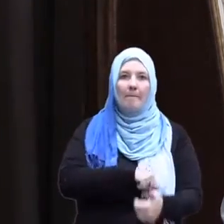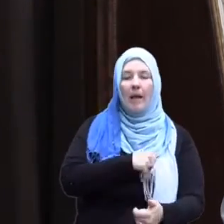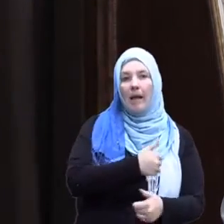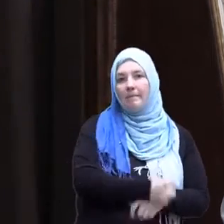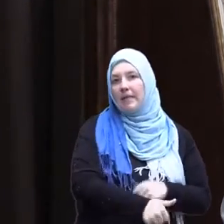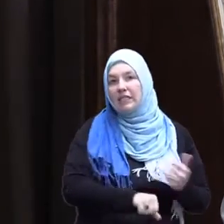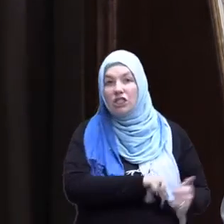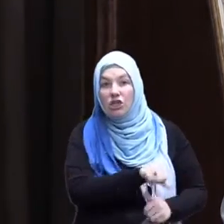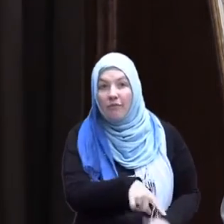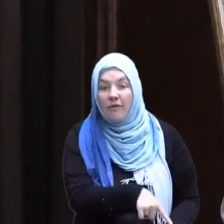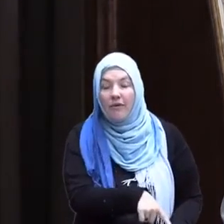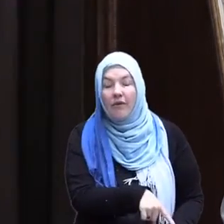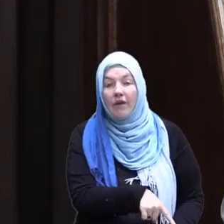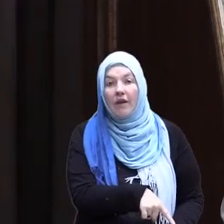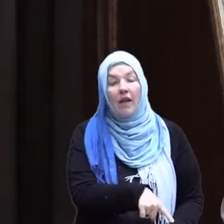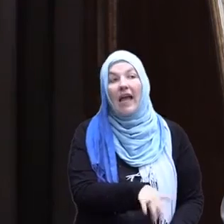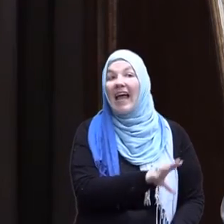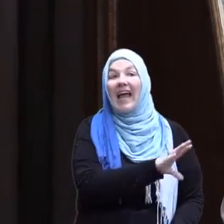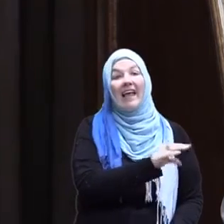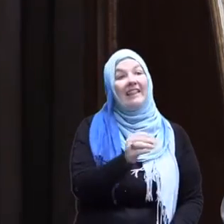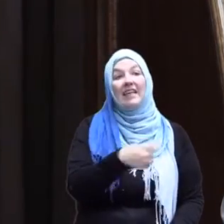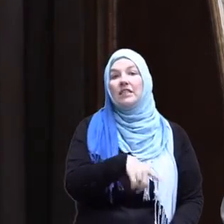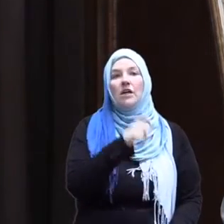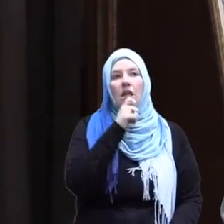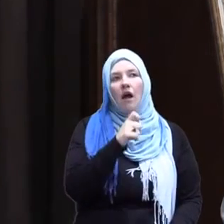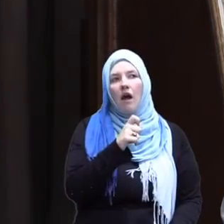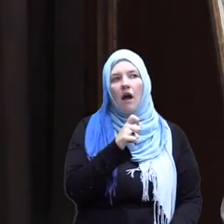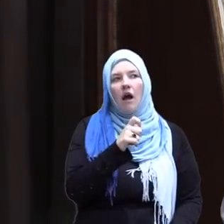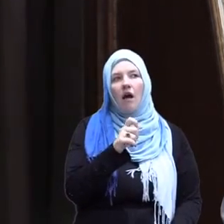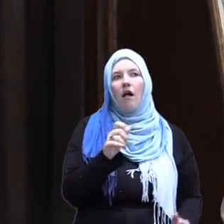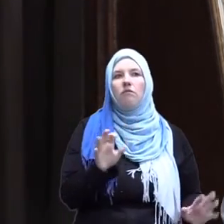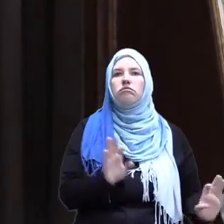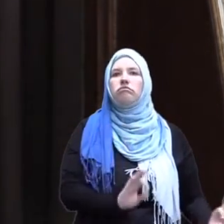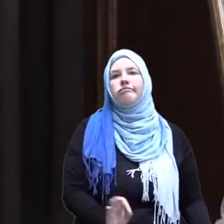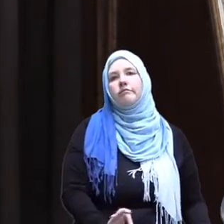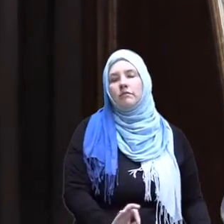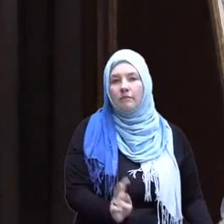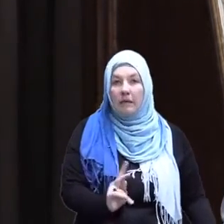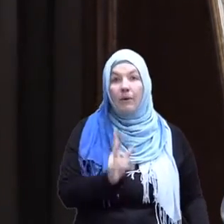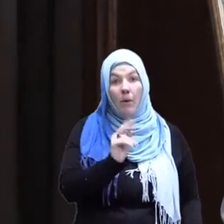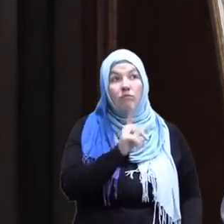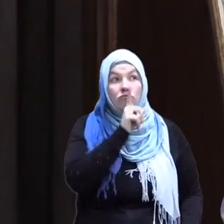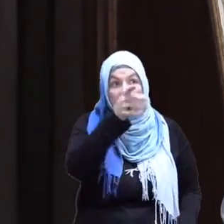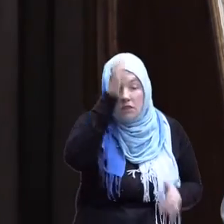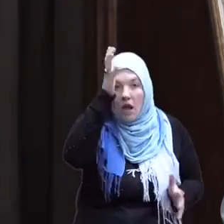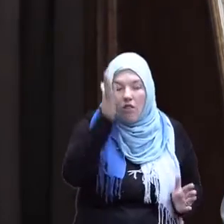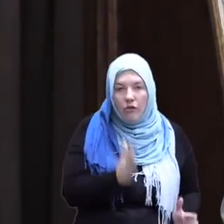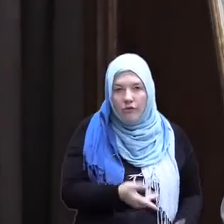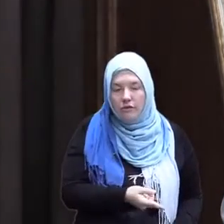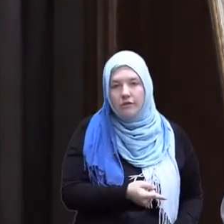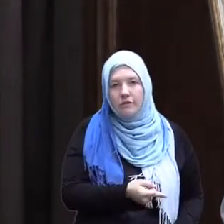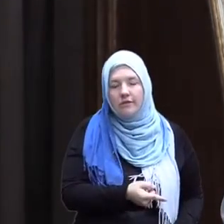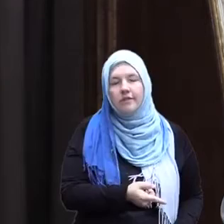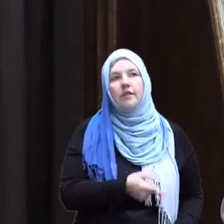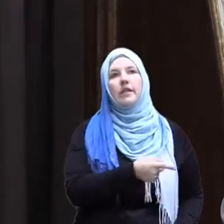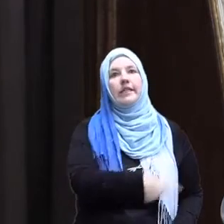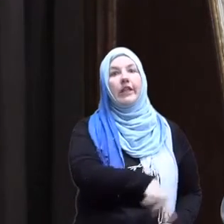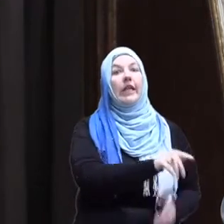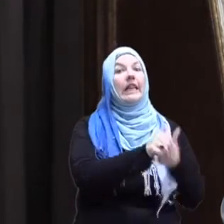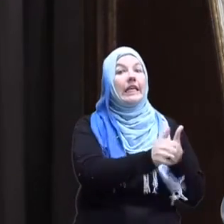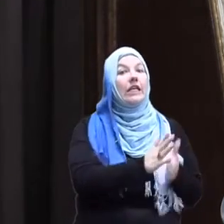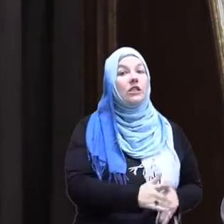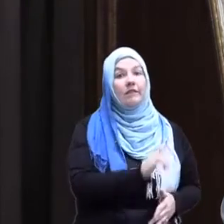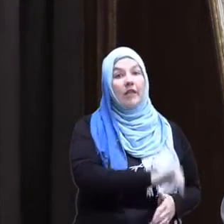mind you, those are not lay people. Those are the scholars. Those are the